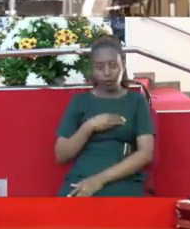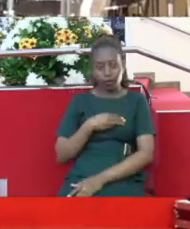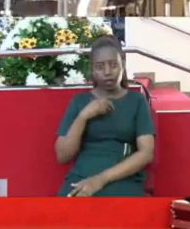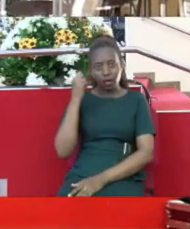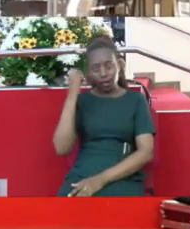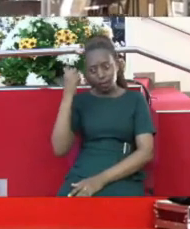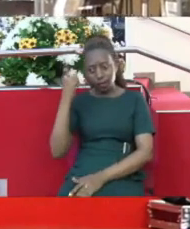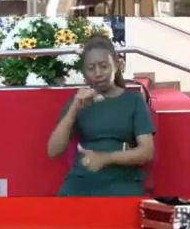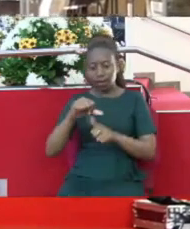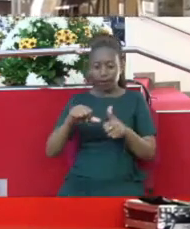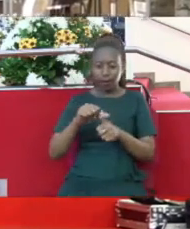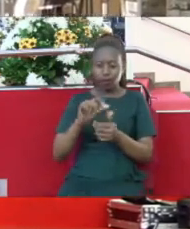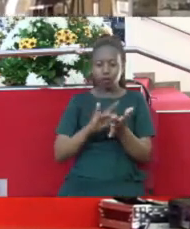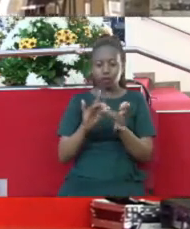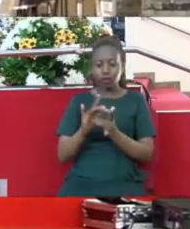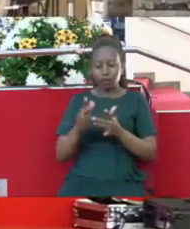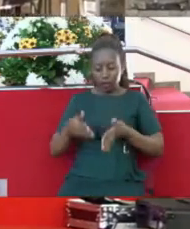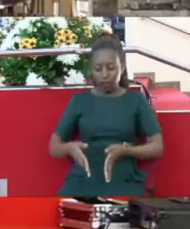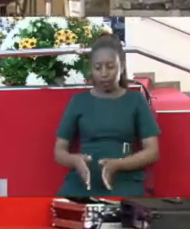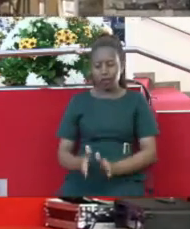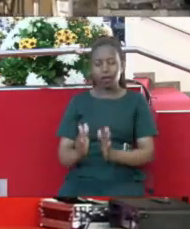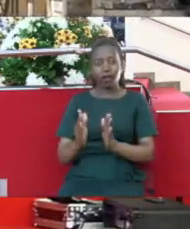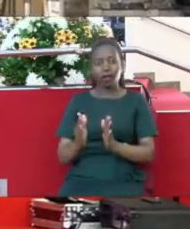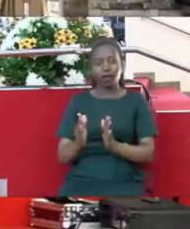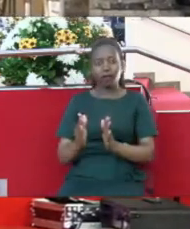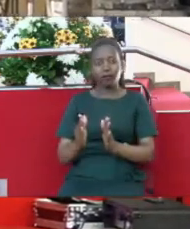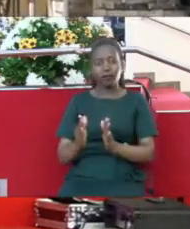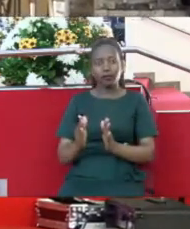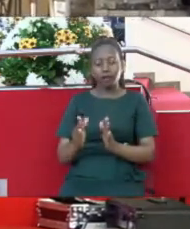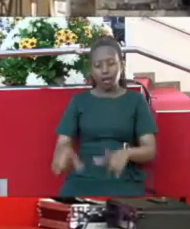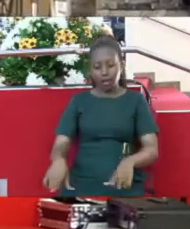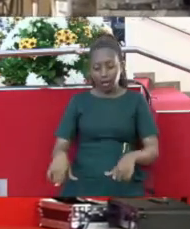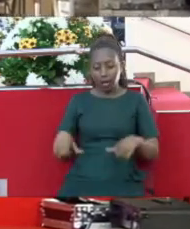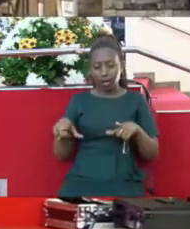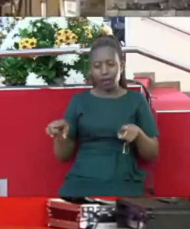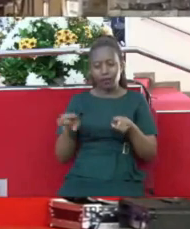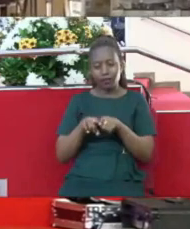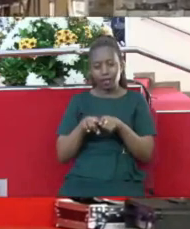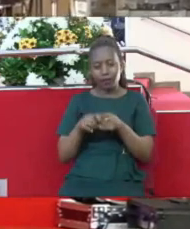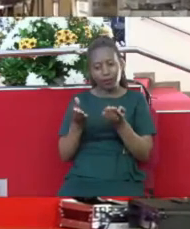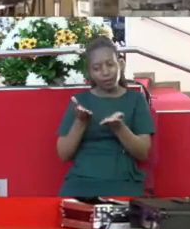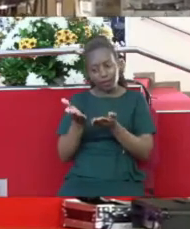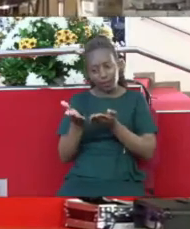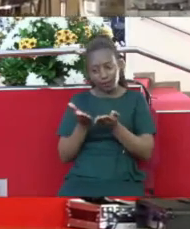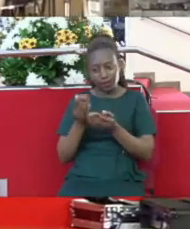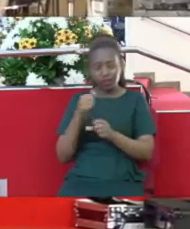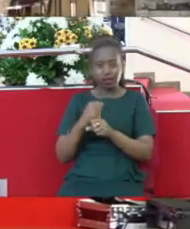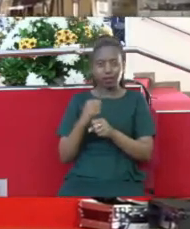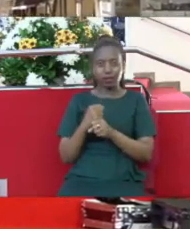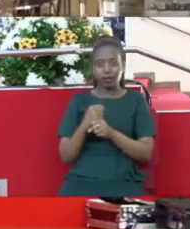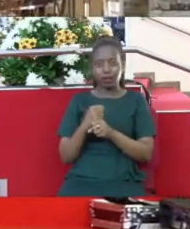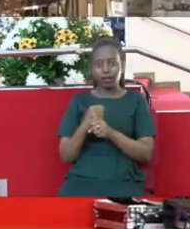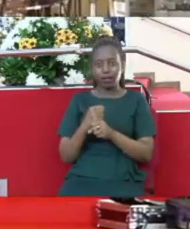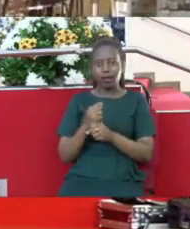ujumbe ambao tumepokea kuhusu Yesu kuzaliwa kwake. His life and the ministry that he did. Maisha yake na kazi yake. His